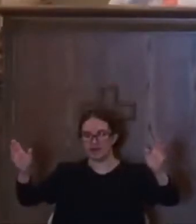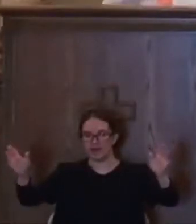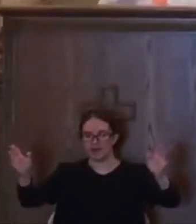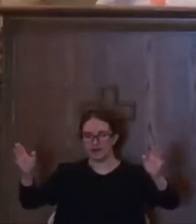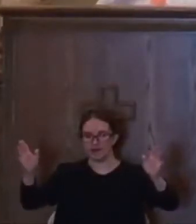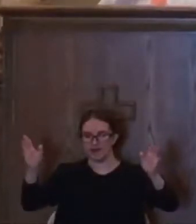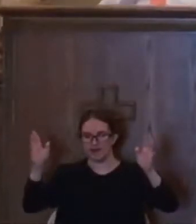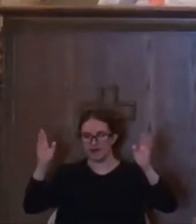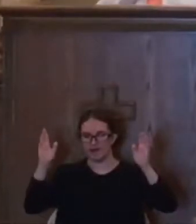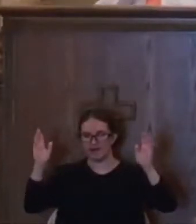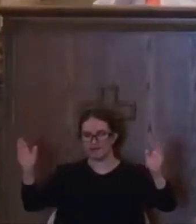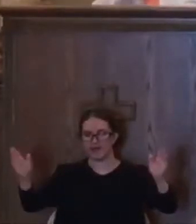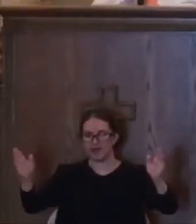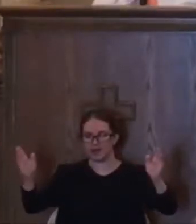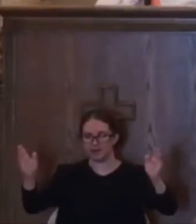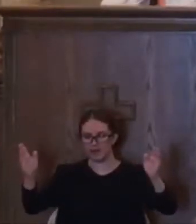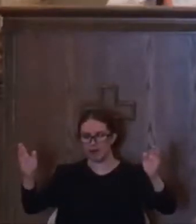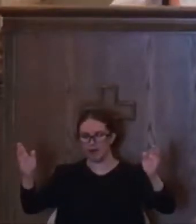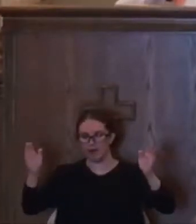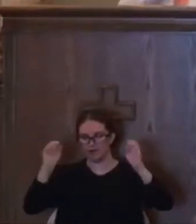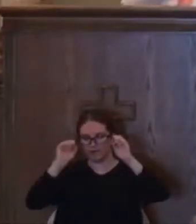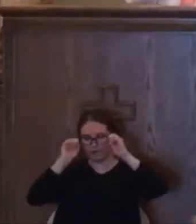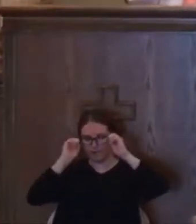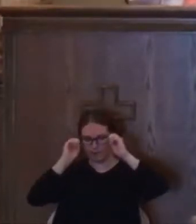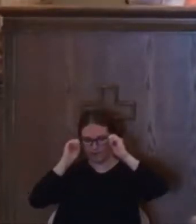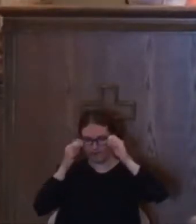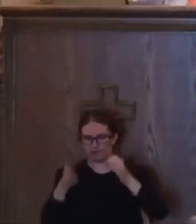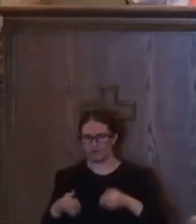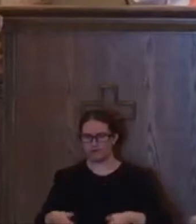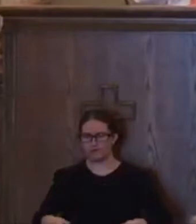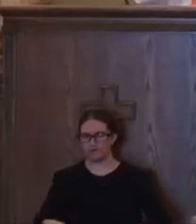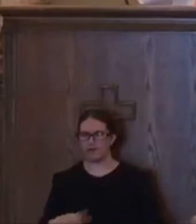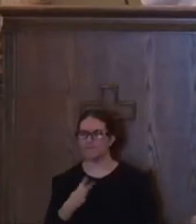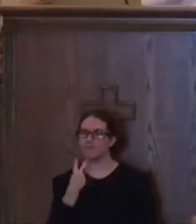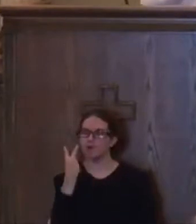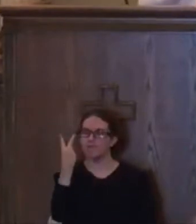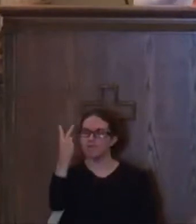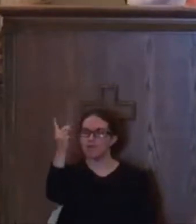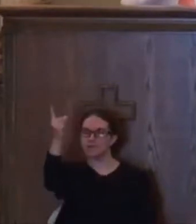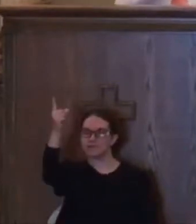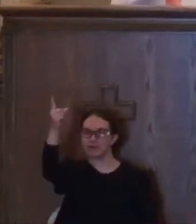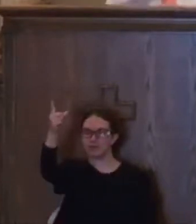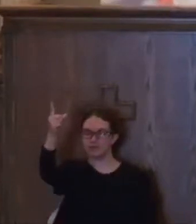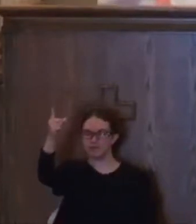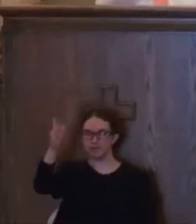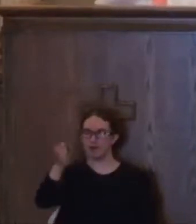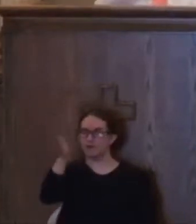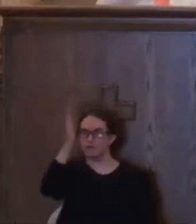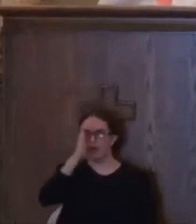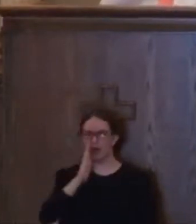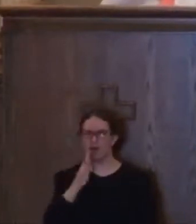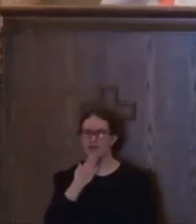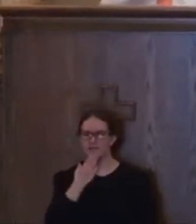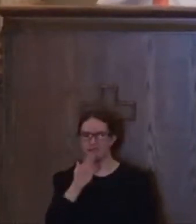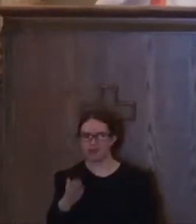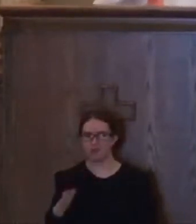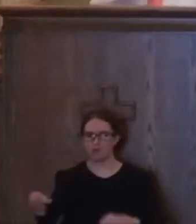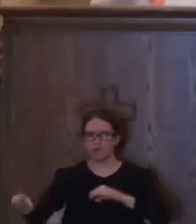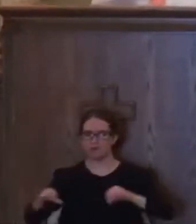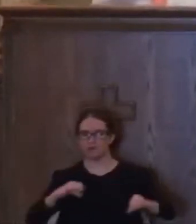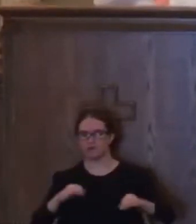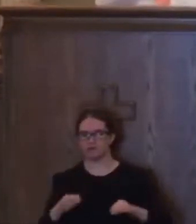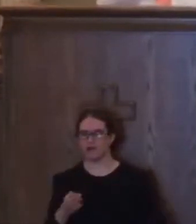In the name of Jesus, woo, somebody ought to lift their voice up to Him and say, God, I thank you for doing